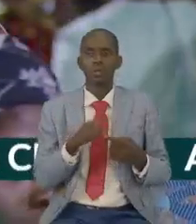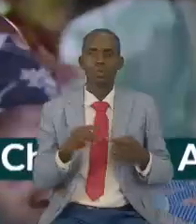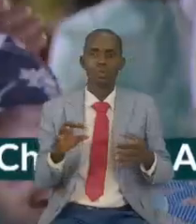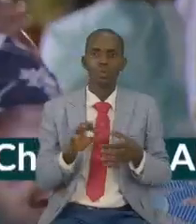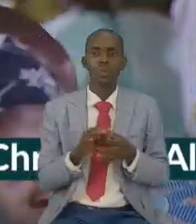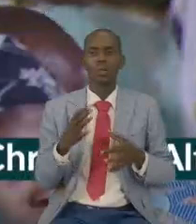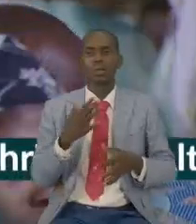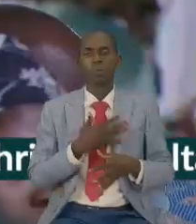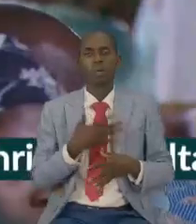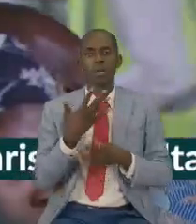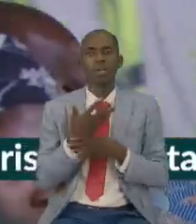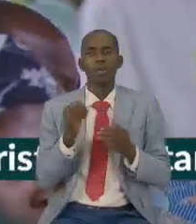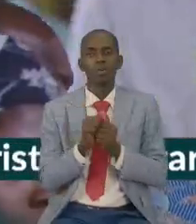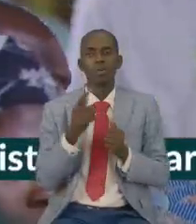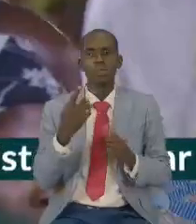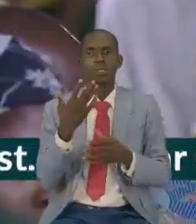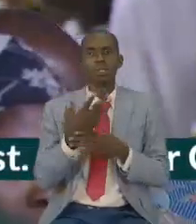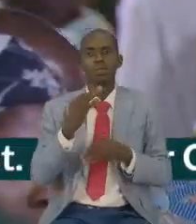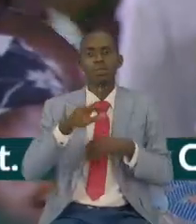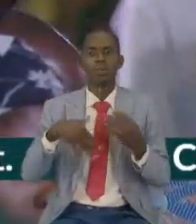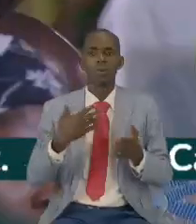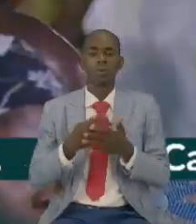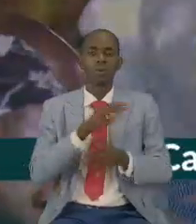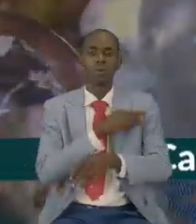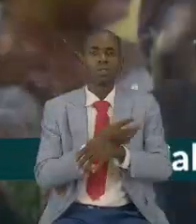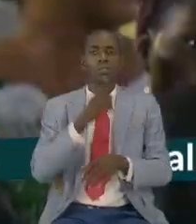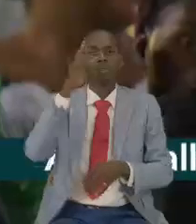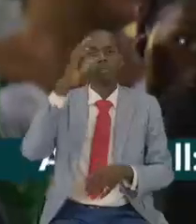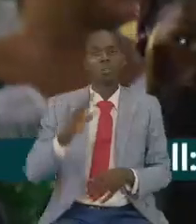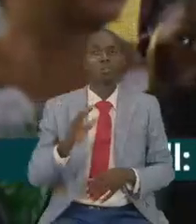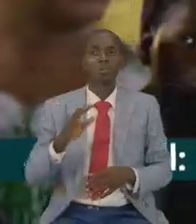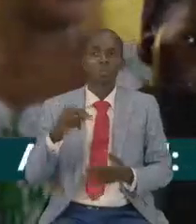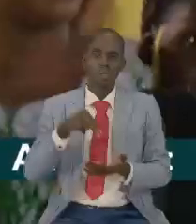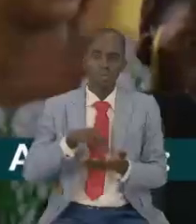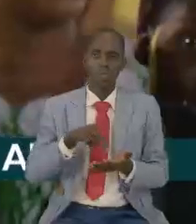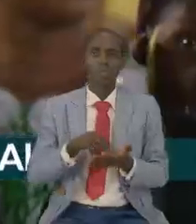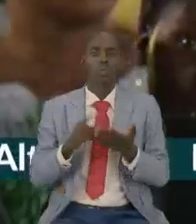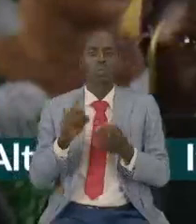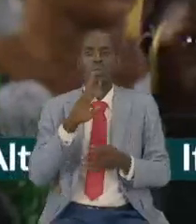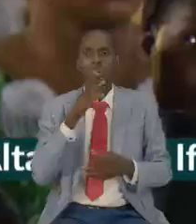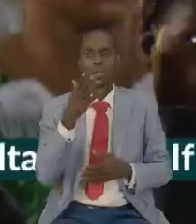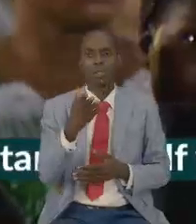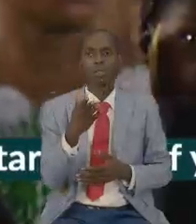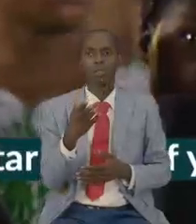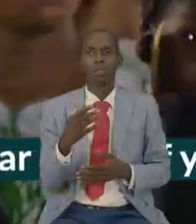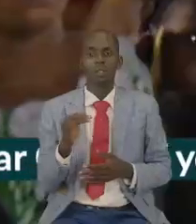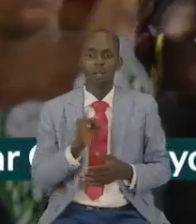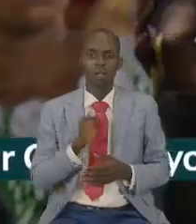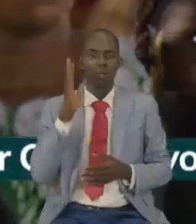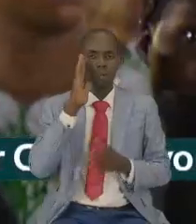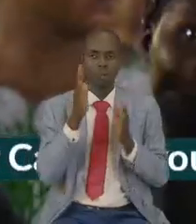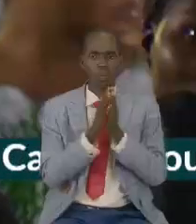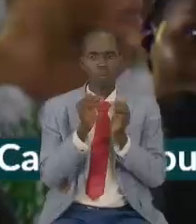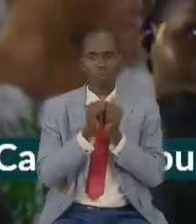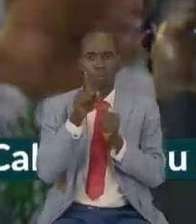Keep on standing there. Keep on standing there. I'm going to pray with you. Father, in the mighty name